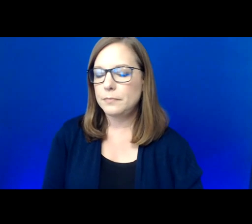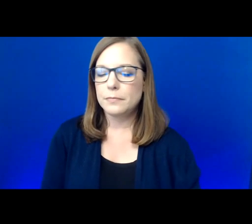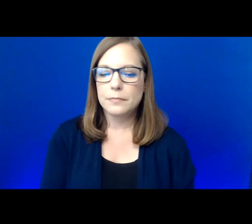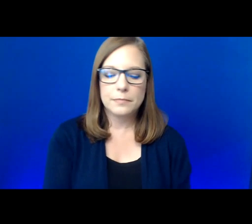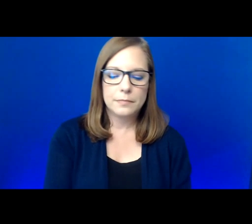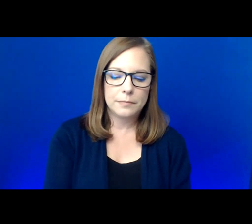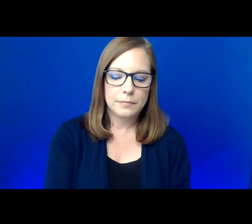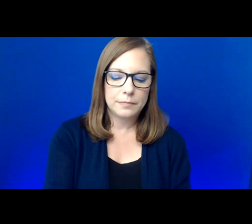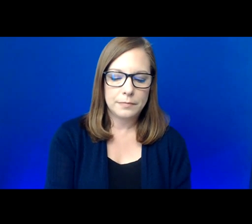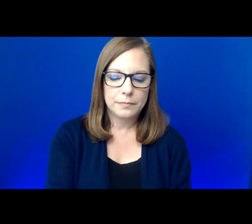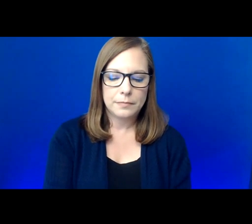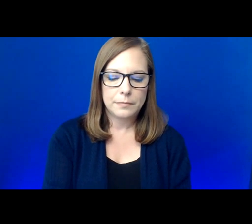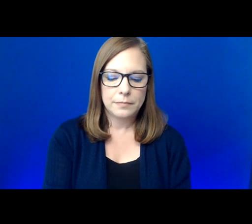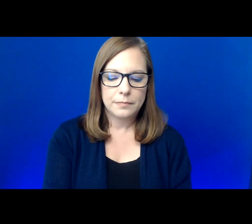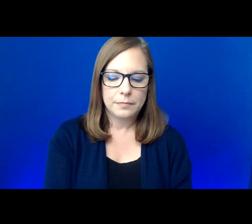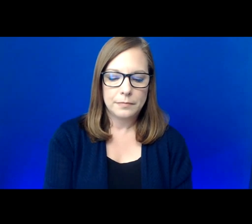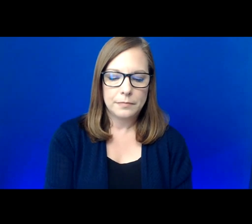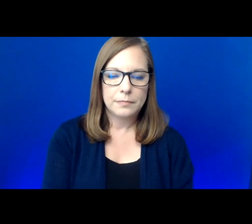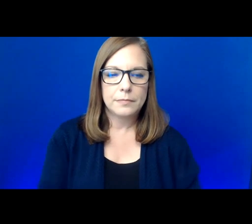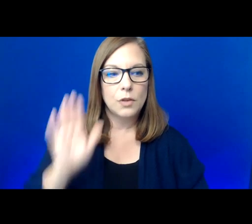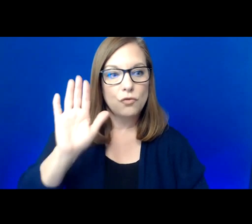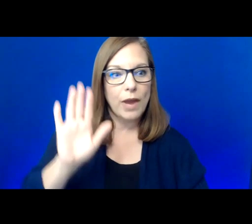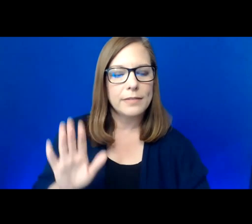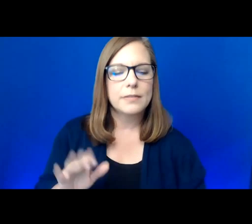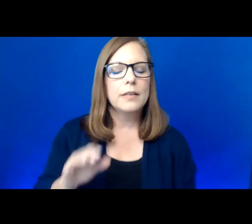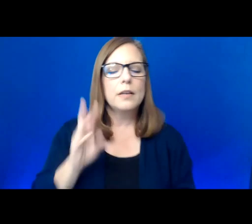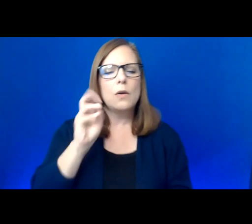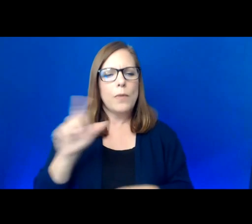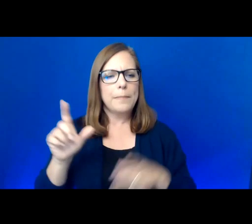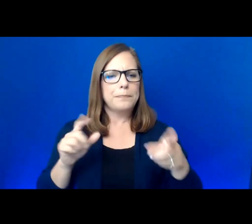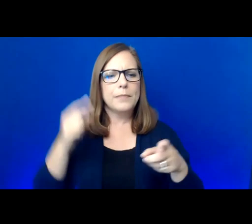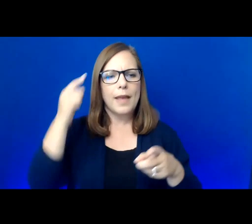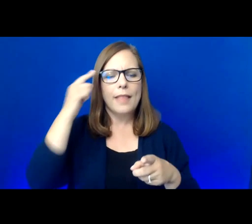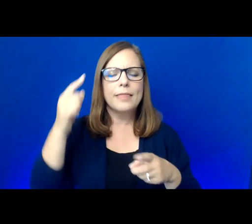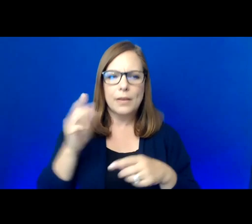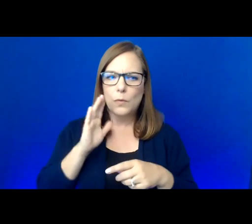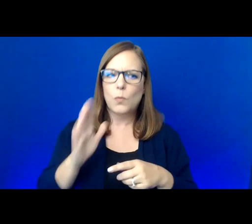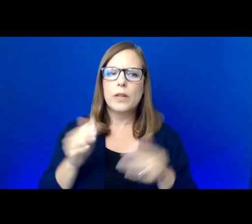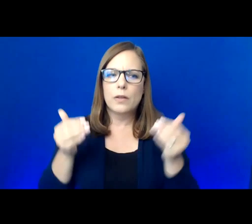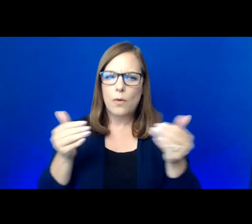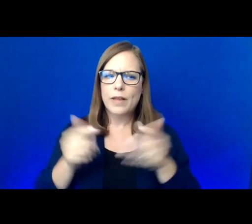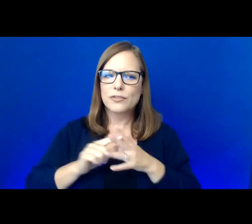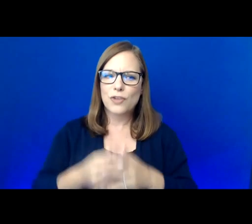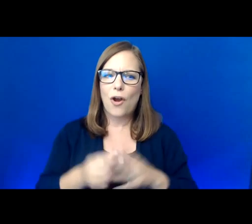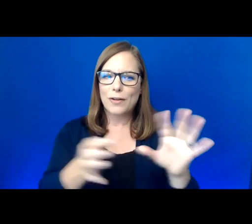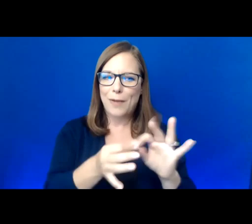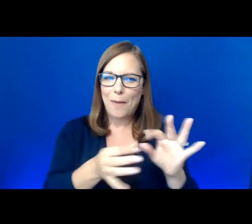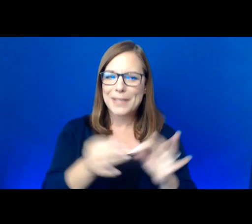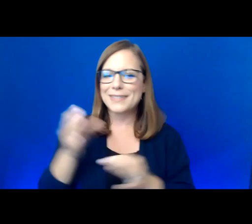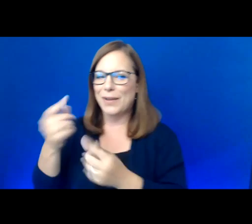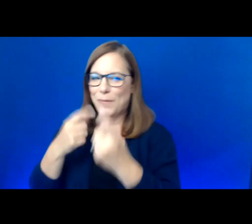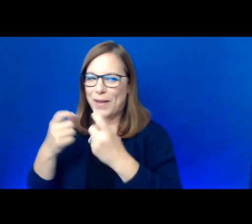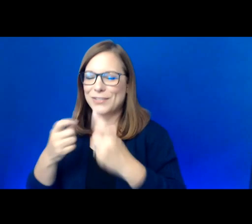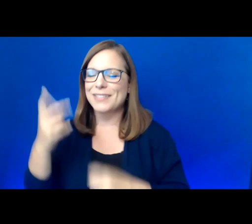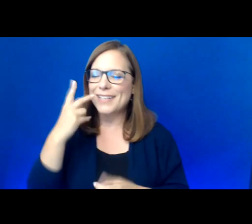Great. Well, I think we will turn to a comments and questions period. And I know I see a couple of folks who've already dropped